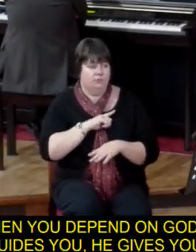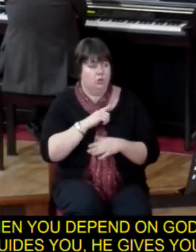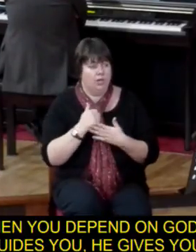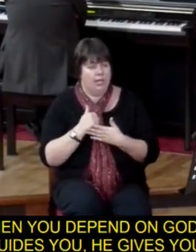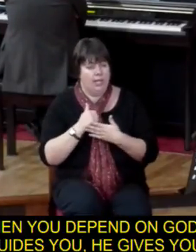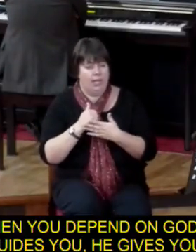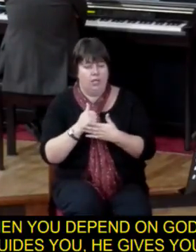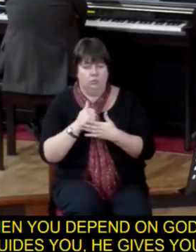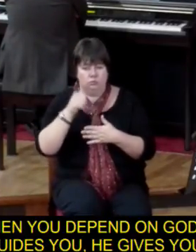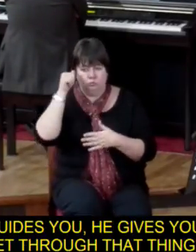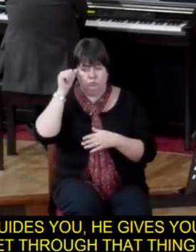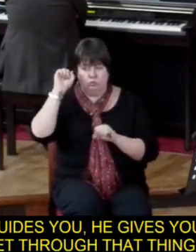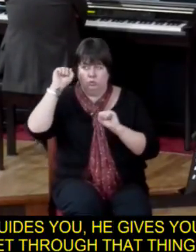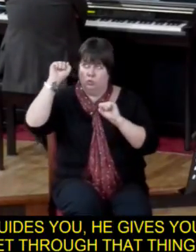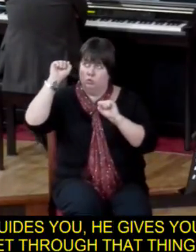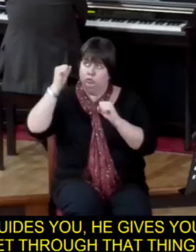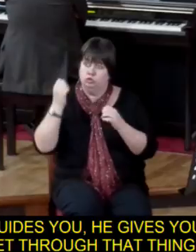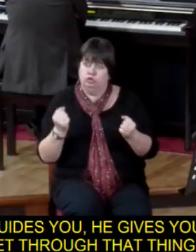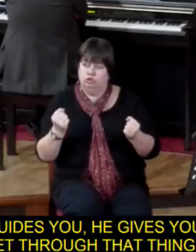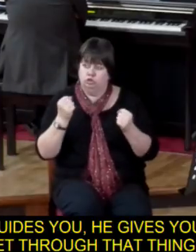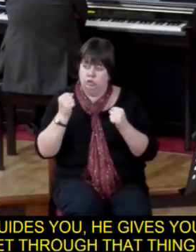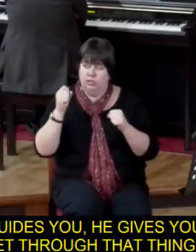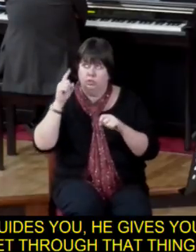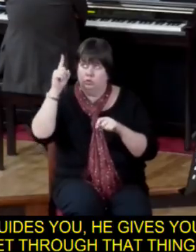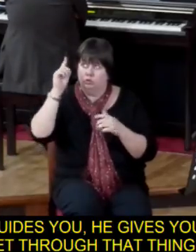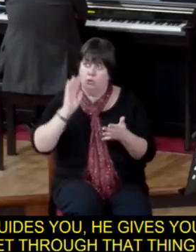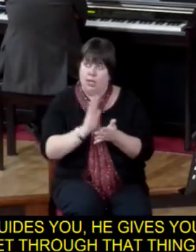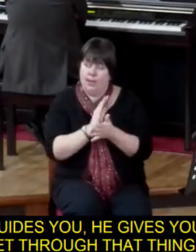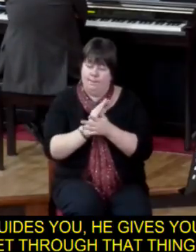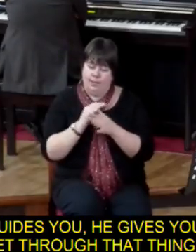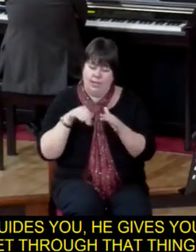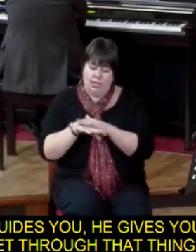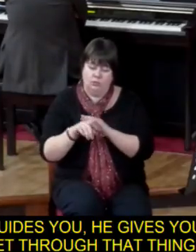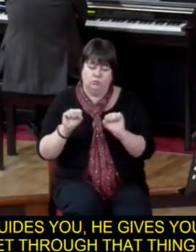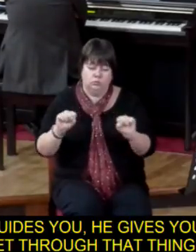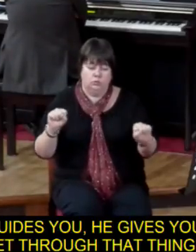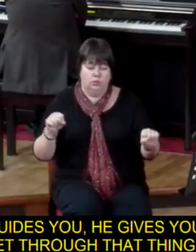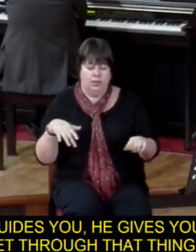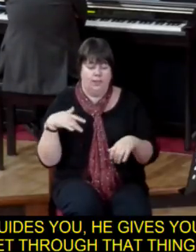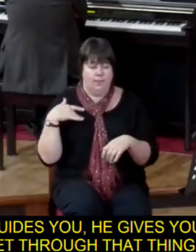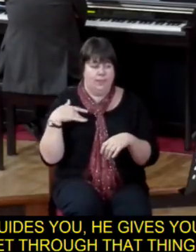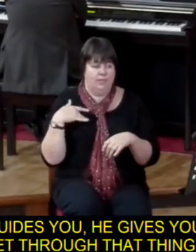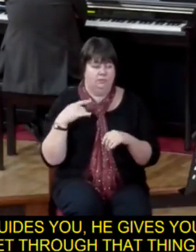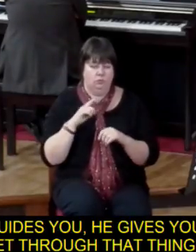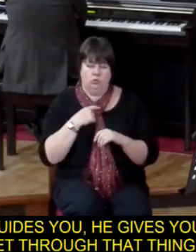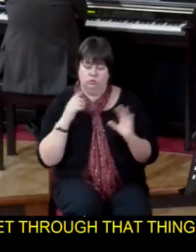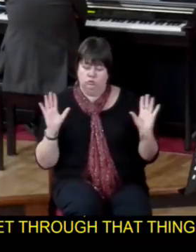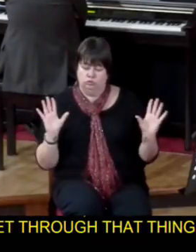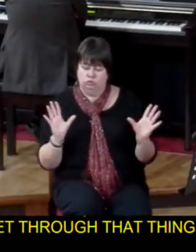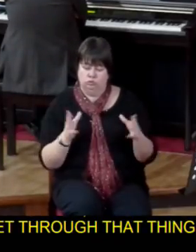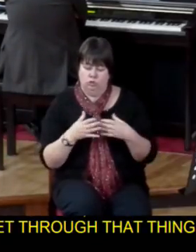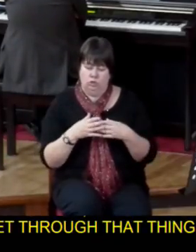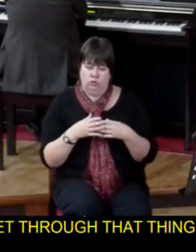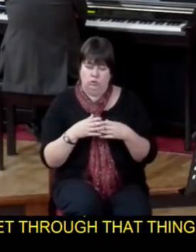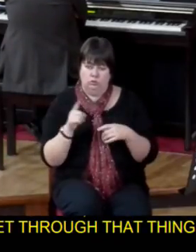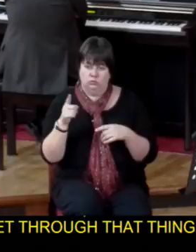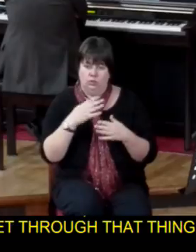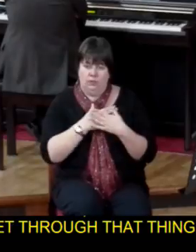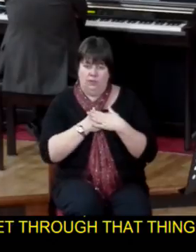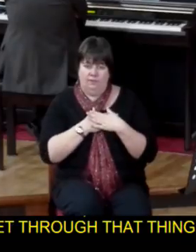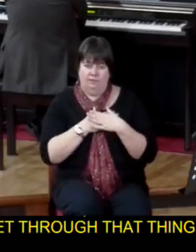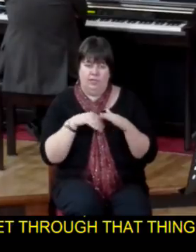your strength and your joy in their lives. Uphold them and surround them with your love, I pray. In Jesus'